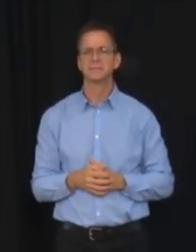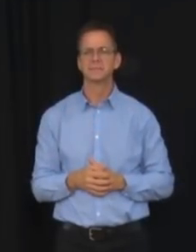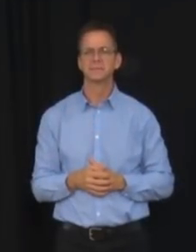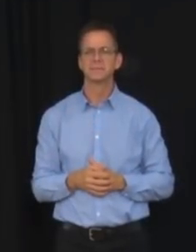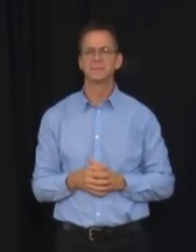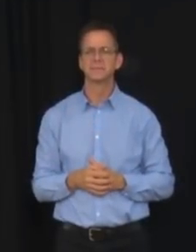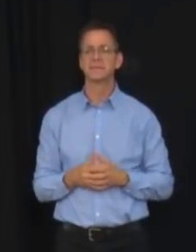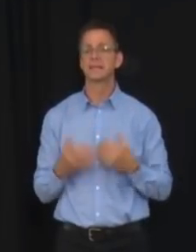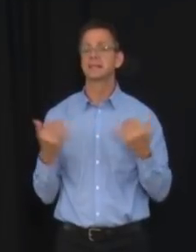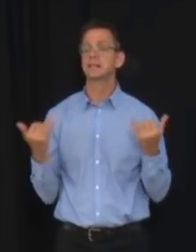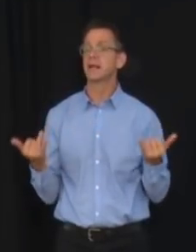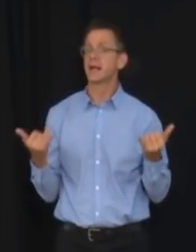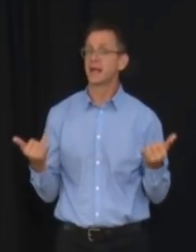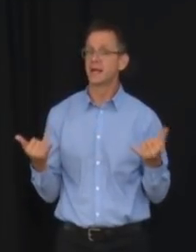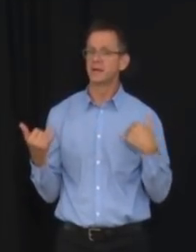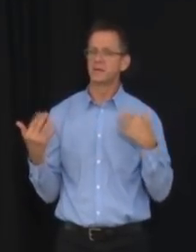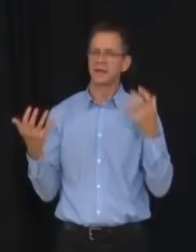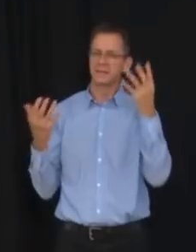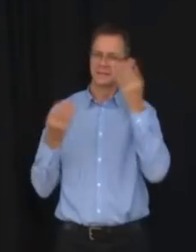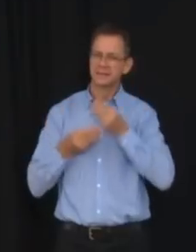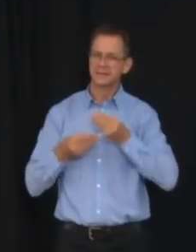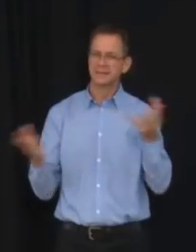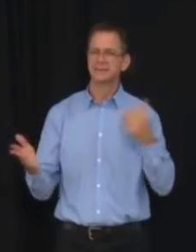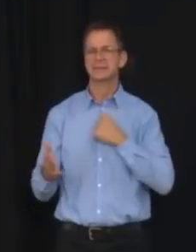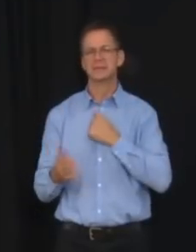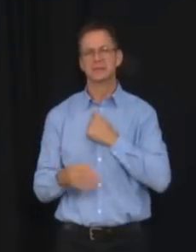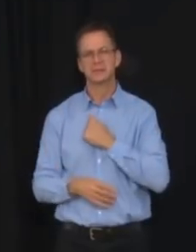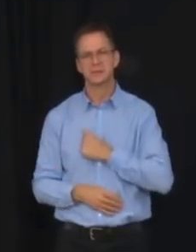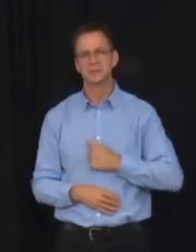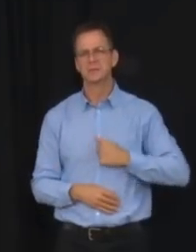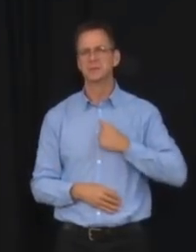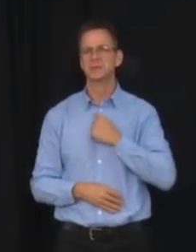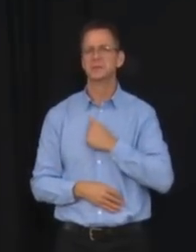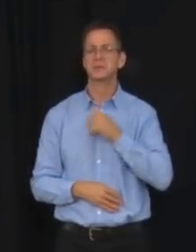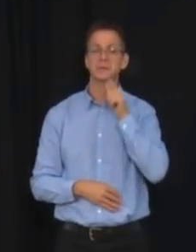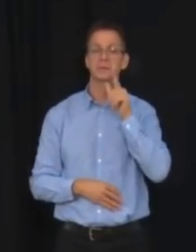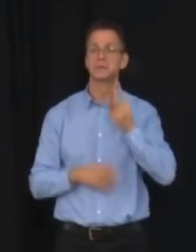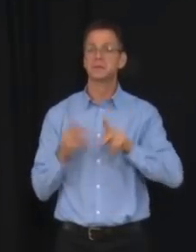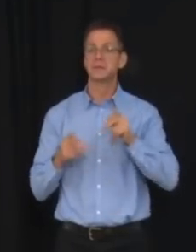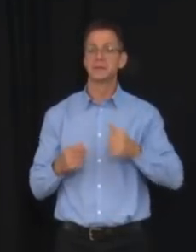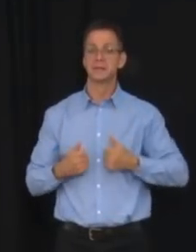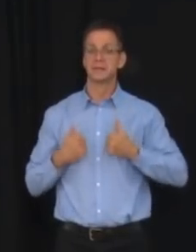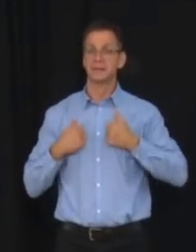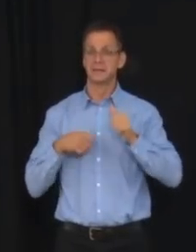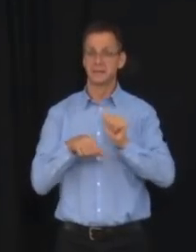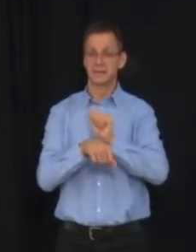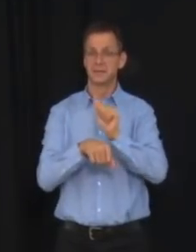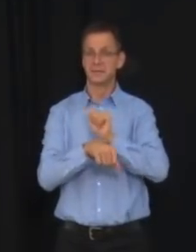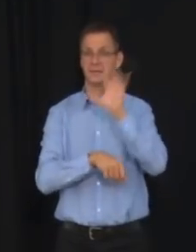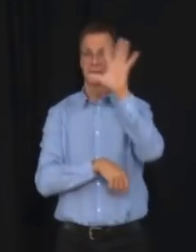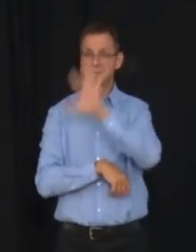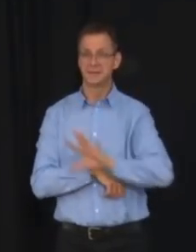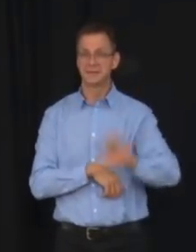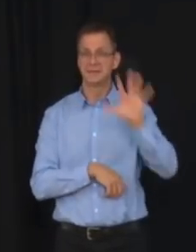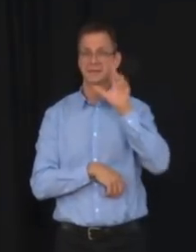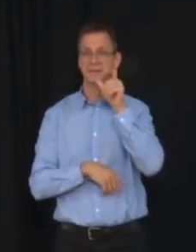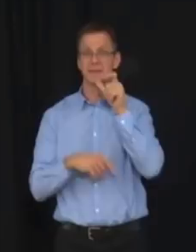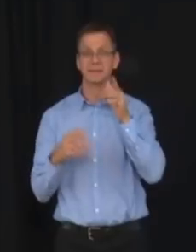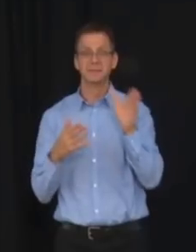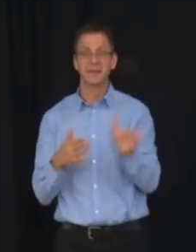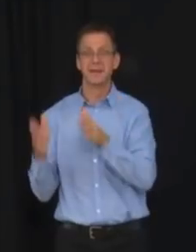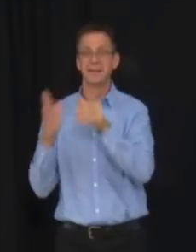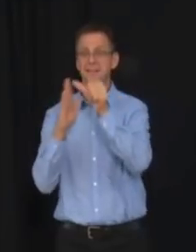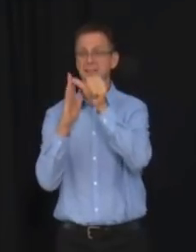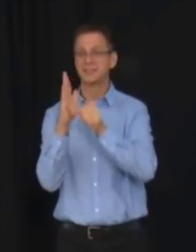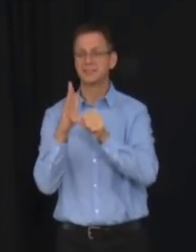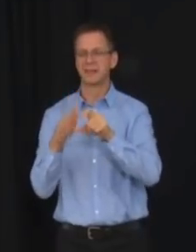their families who have had their surgeries postponed. No one wants to see that happen, but it's a step that AHS needs to take